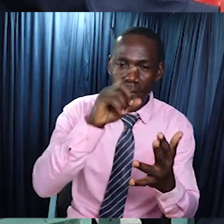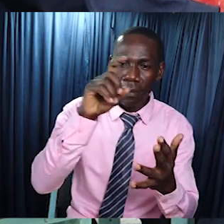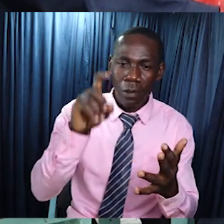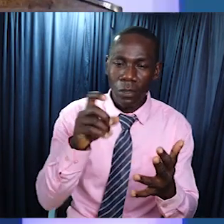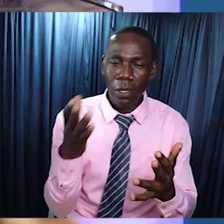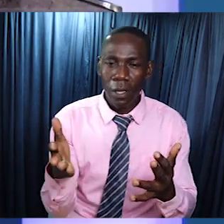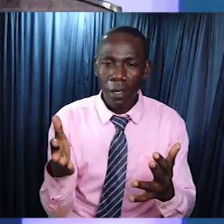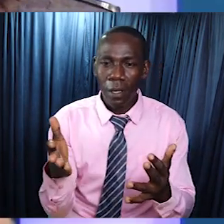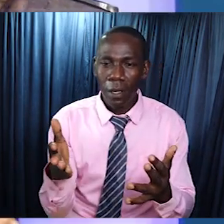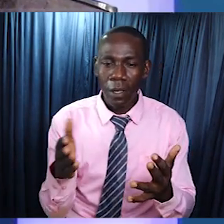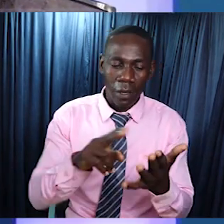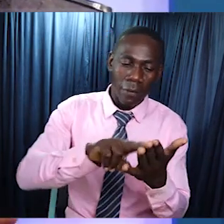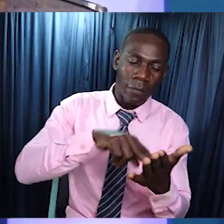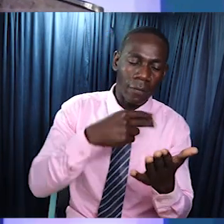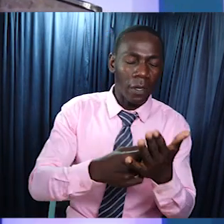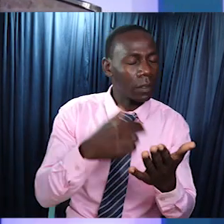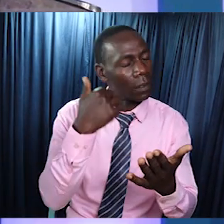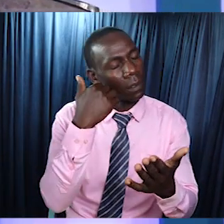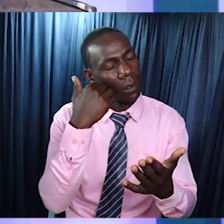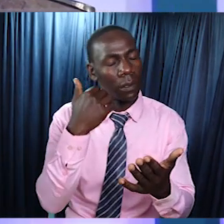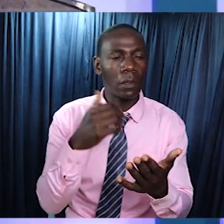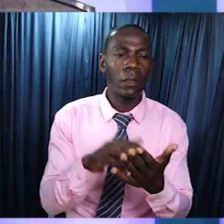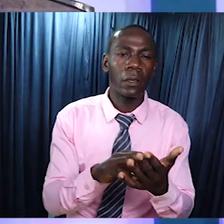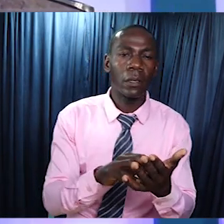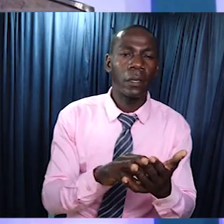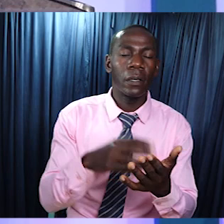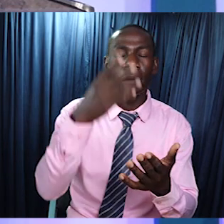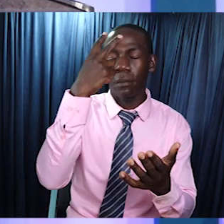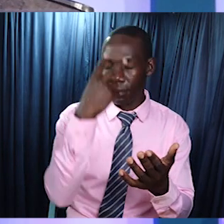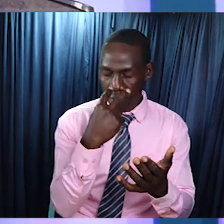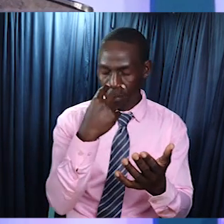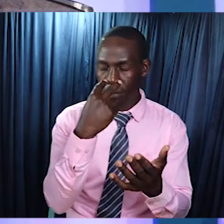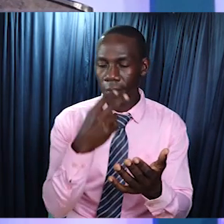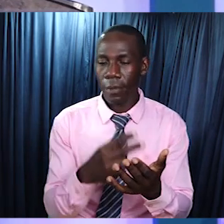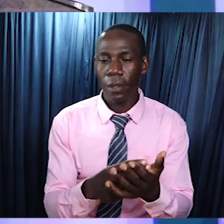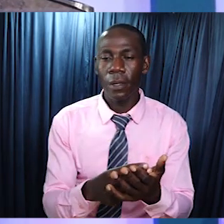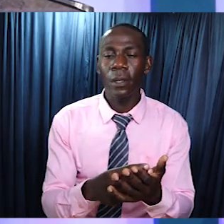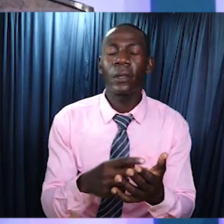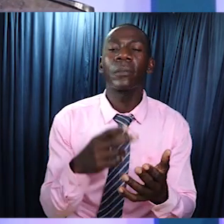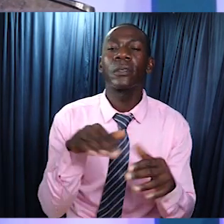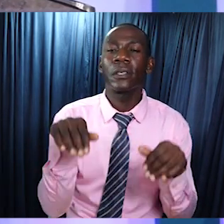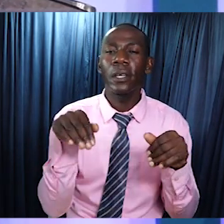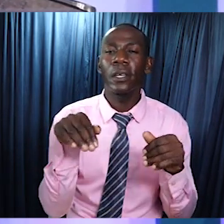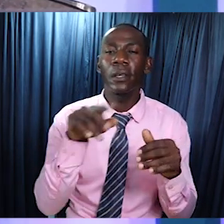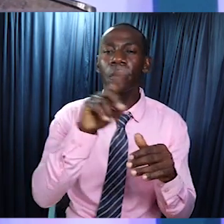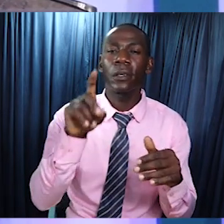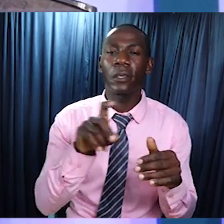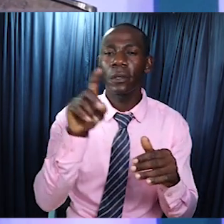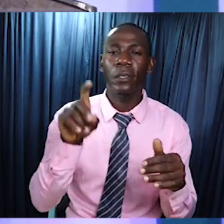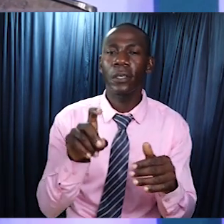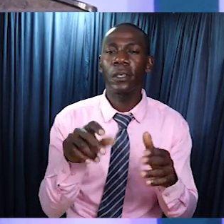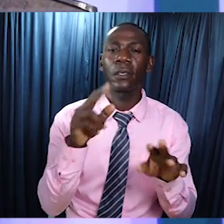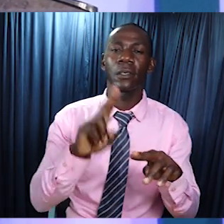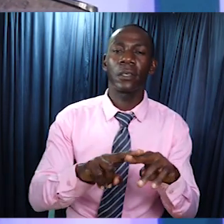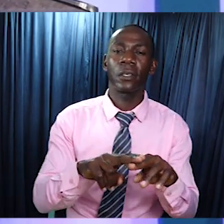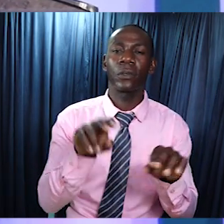kwanza. Only first question. Amefaint. She has fainted. Amezimia. She has fainted. Hivi bado asifanye mtihani mwana wa watu. Now she cannot sit for the